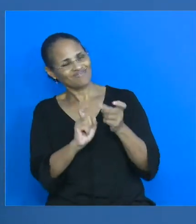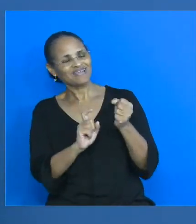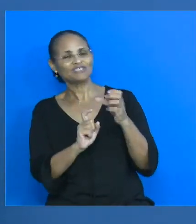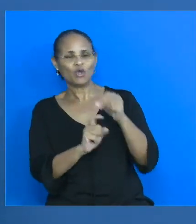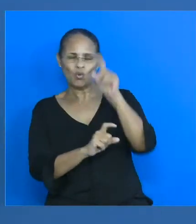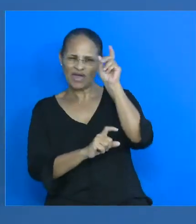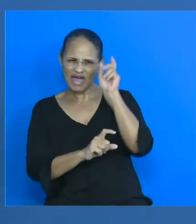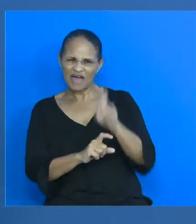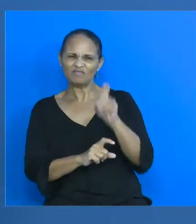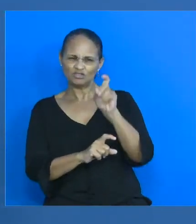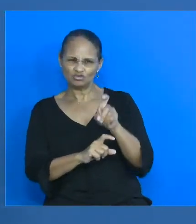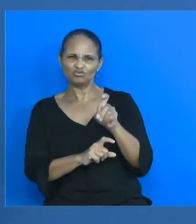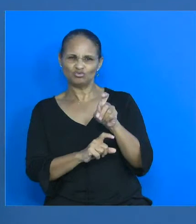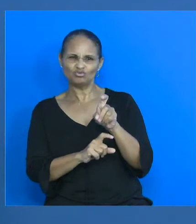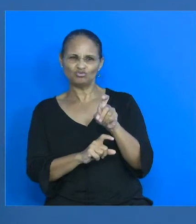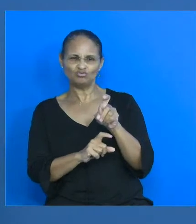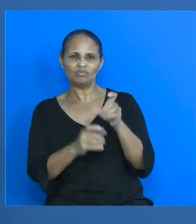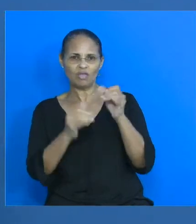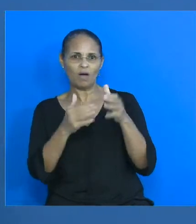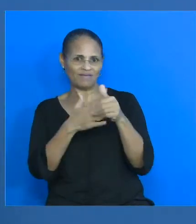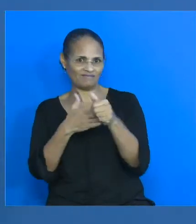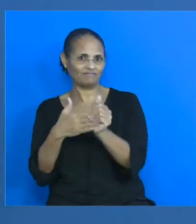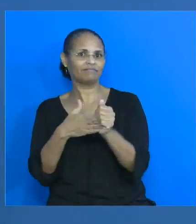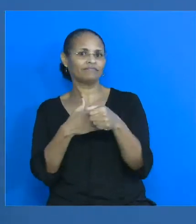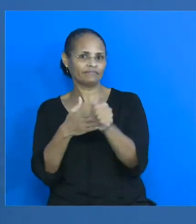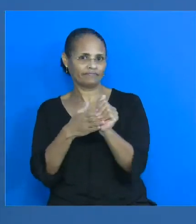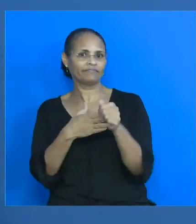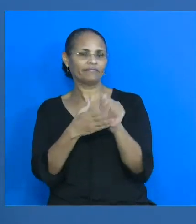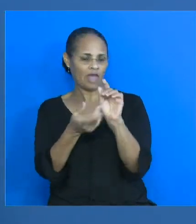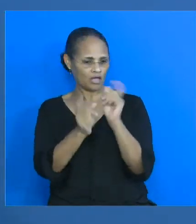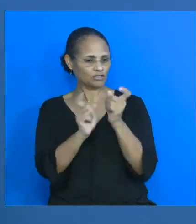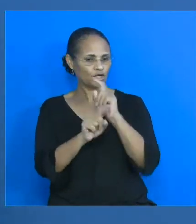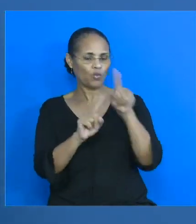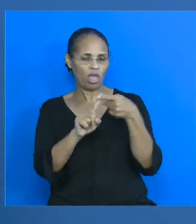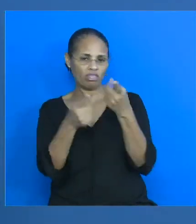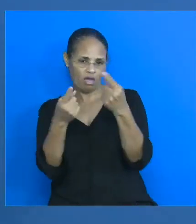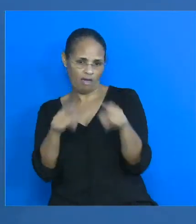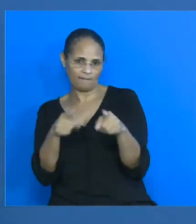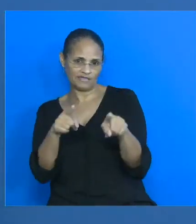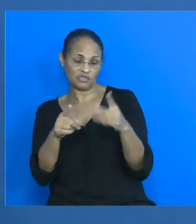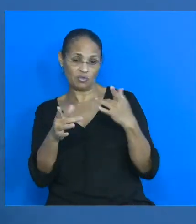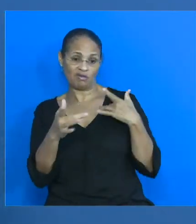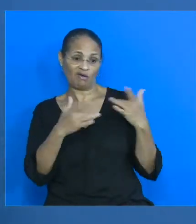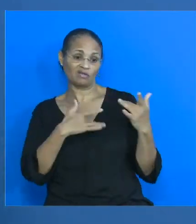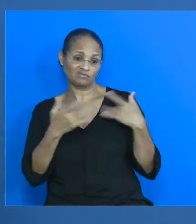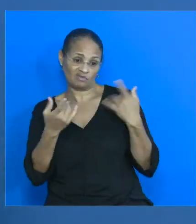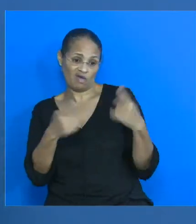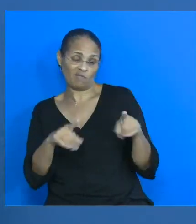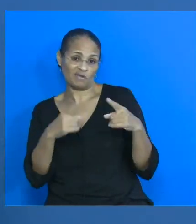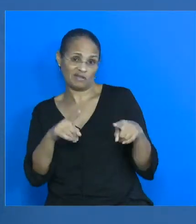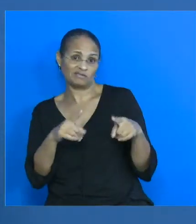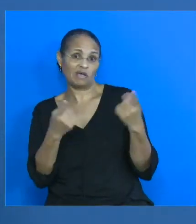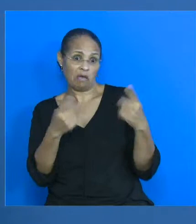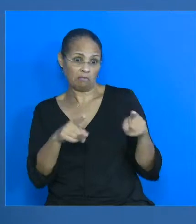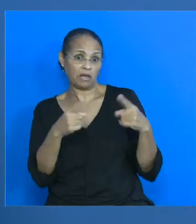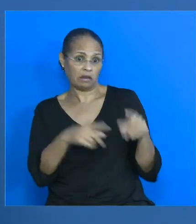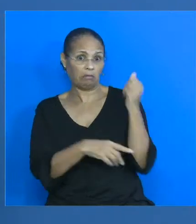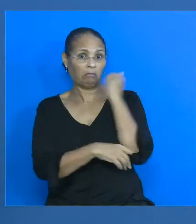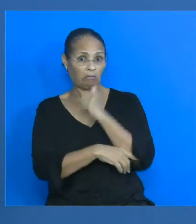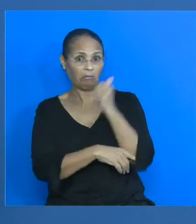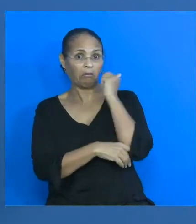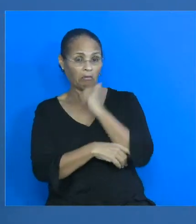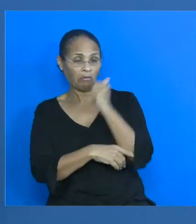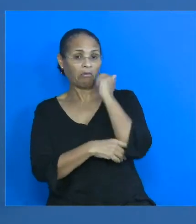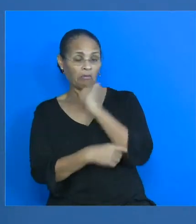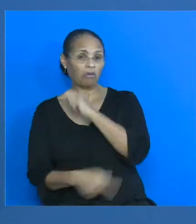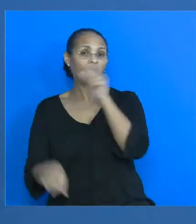have to be fluid and change with those circumstances, and those are considerations that we're having on a daily basis as